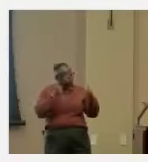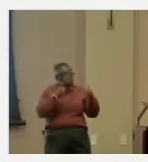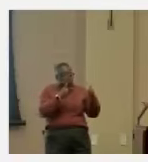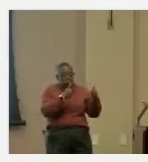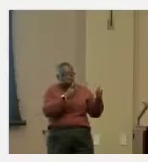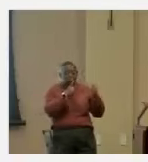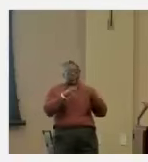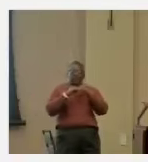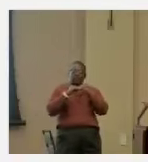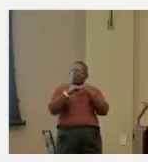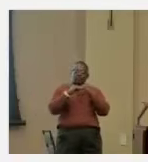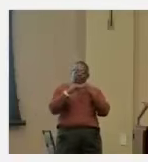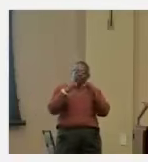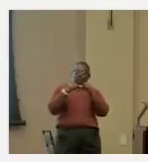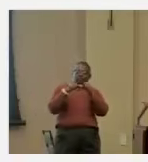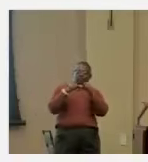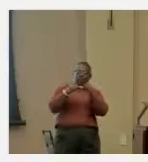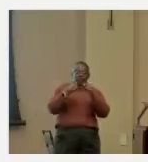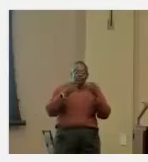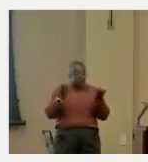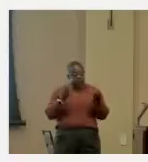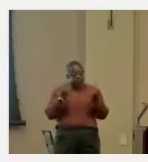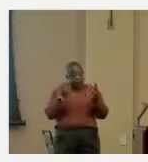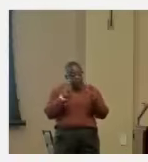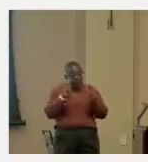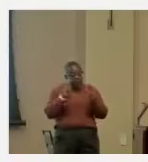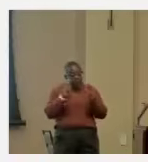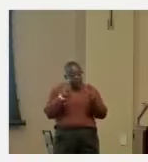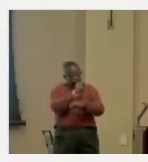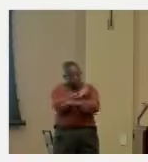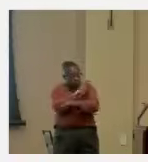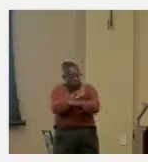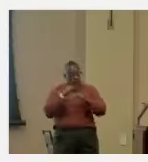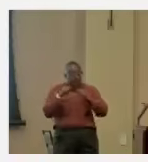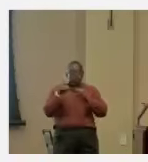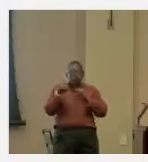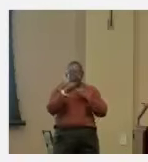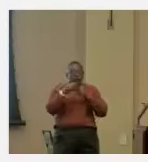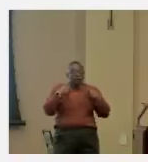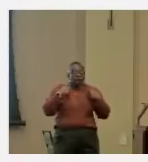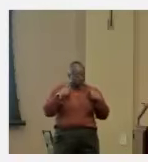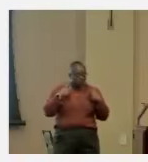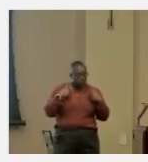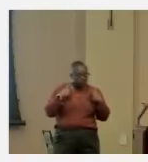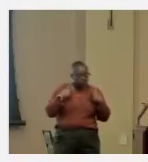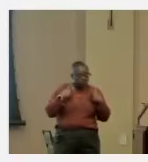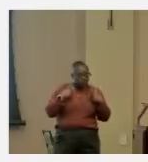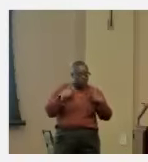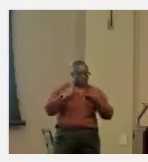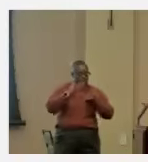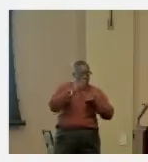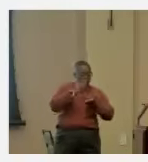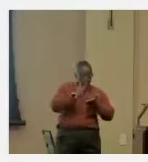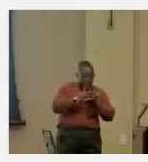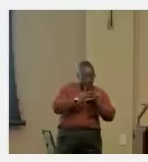they're also durable. A lot of these patients, not all of them, have been able to either discontinue